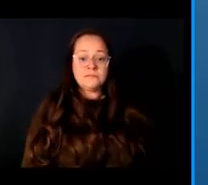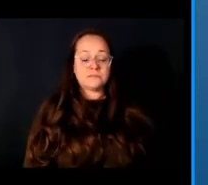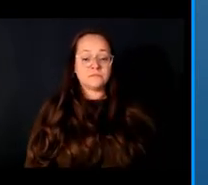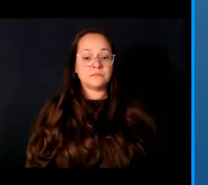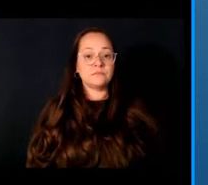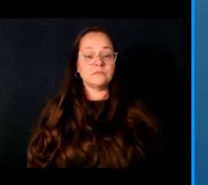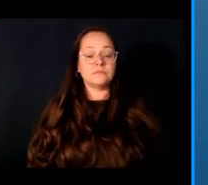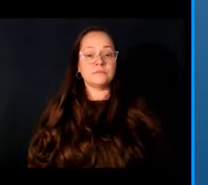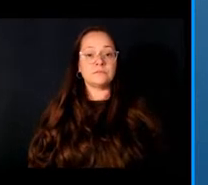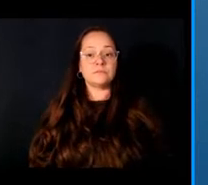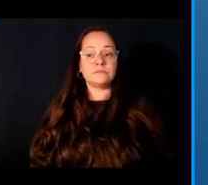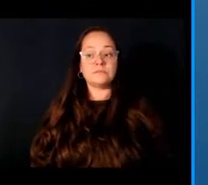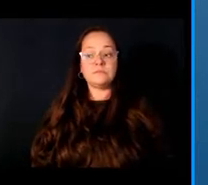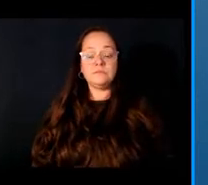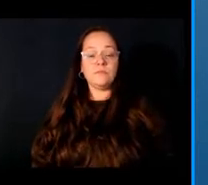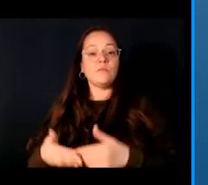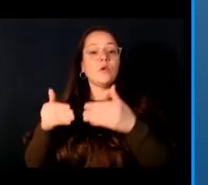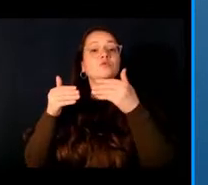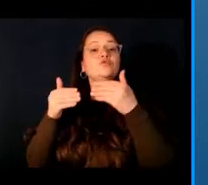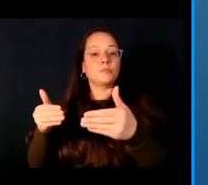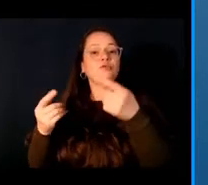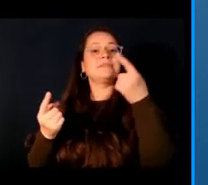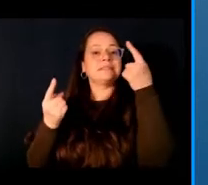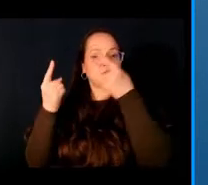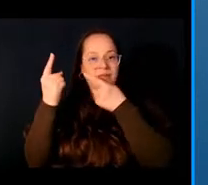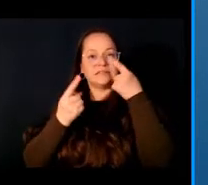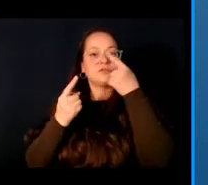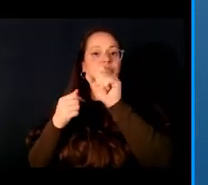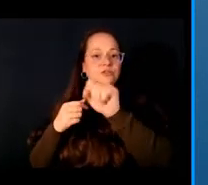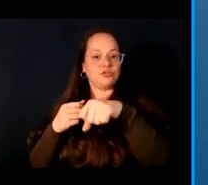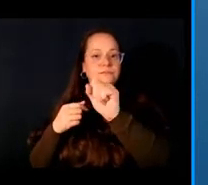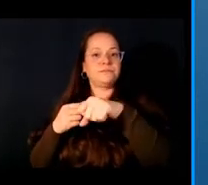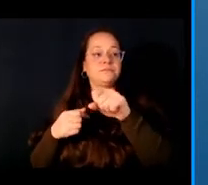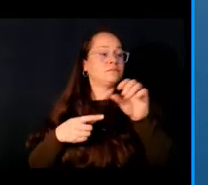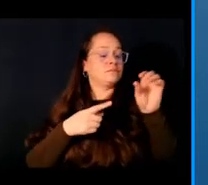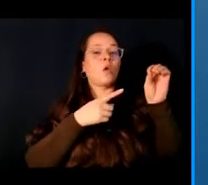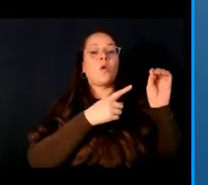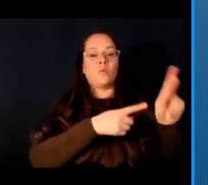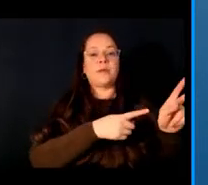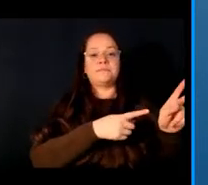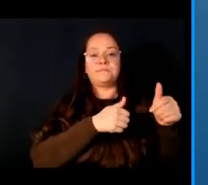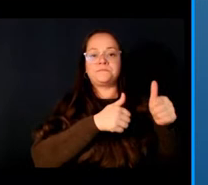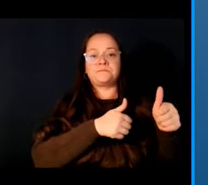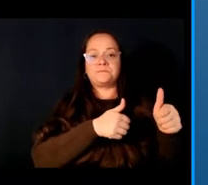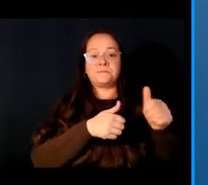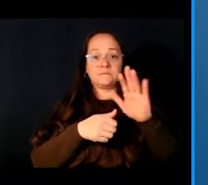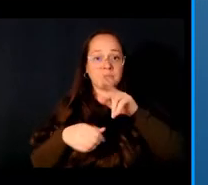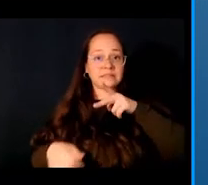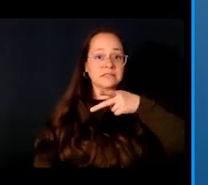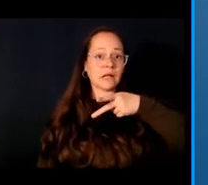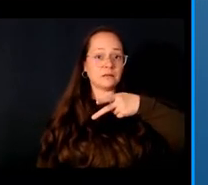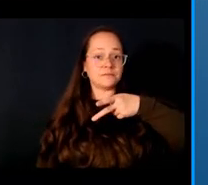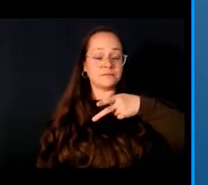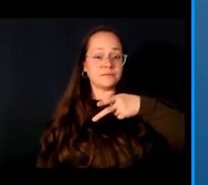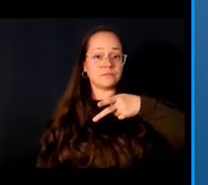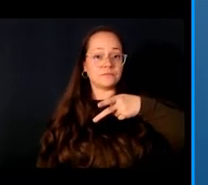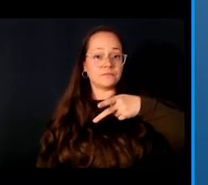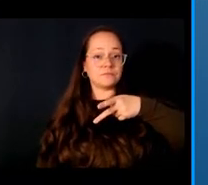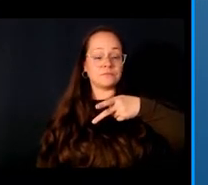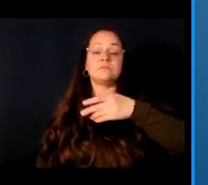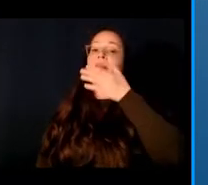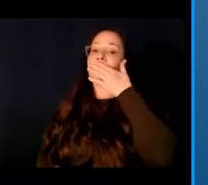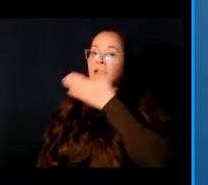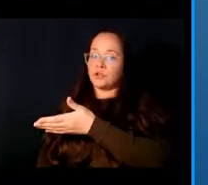to proceed to consideration of the regulations yeah yeah okay is there a second thank you